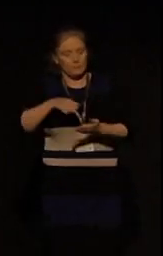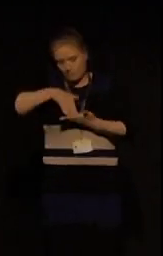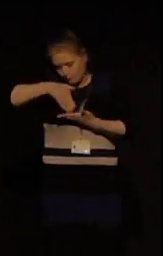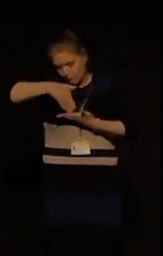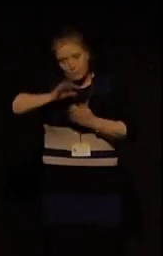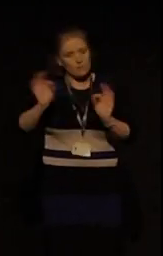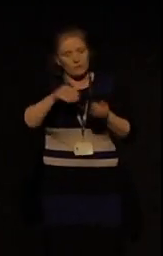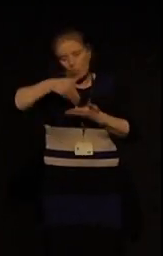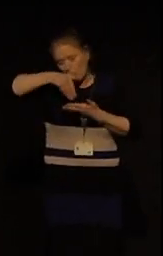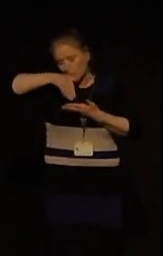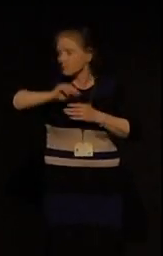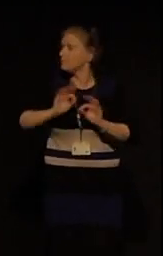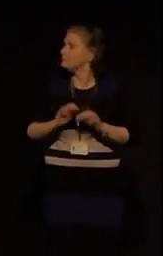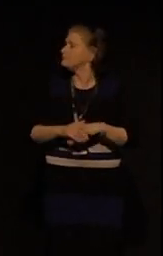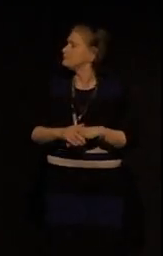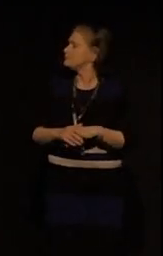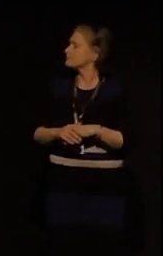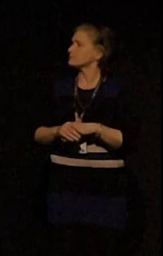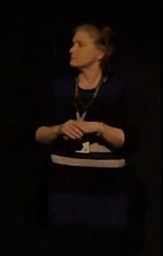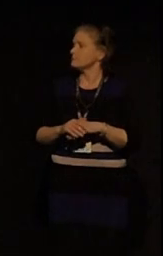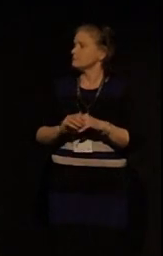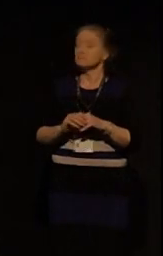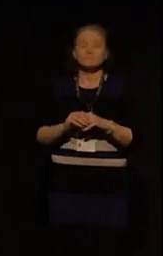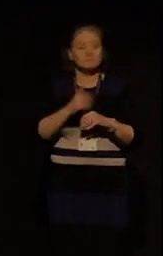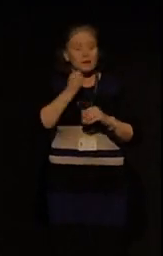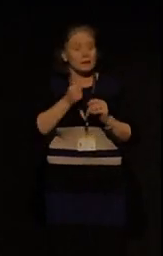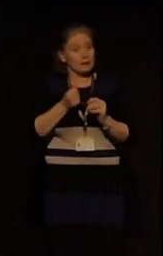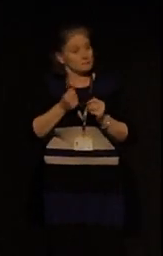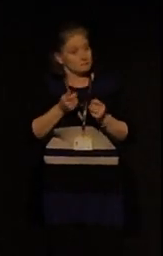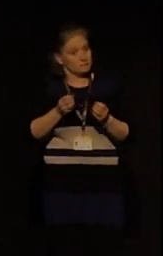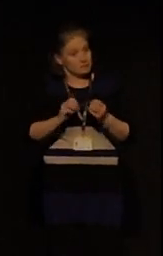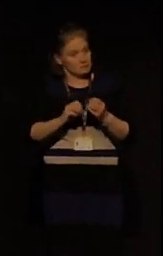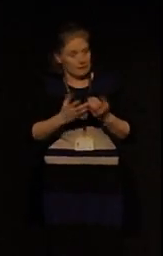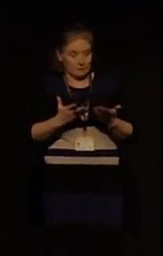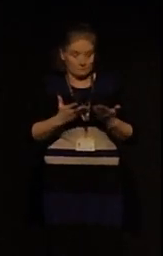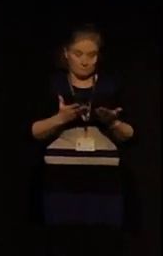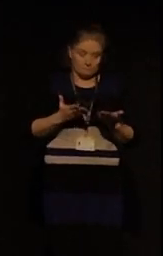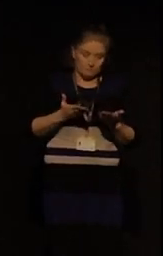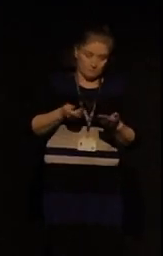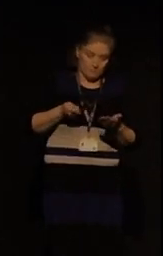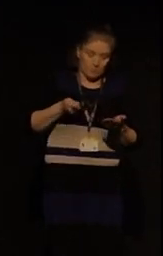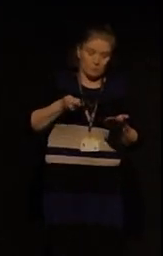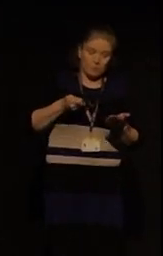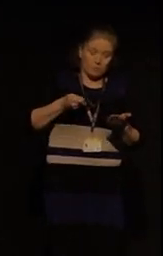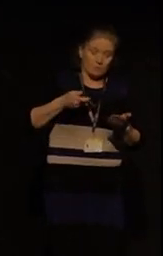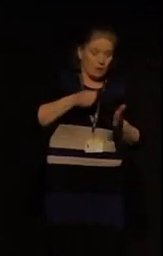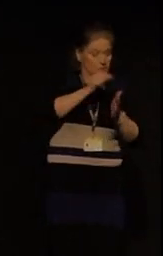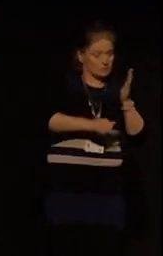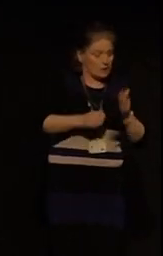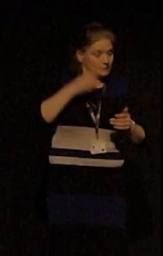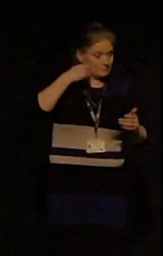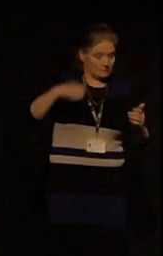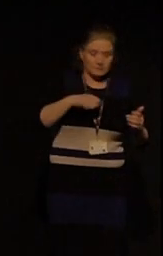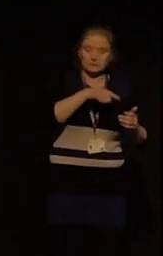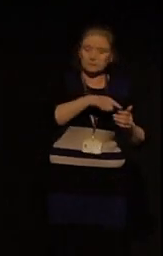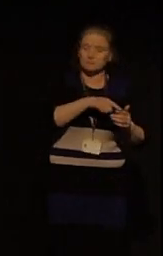licking. Now there's really a good way to induce tinnitus, an extremely reliable way. We know this from human studies.